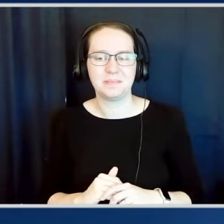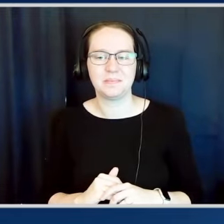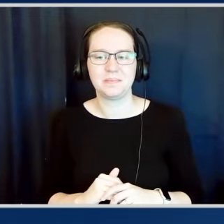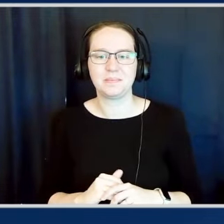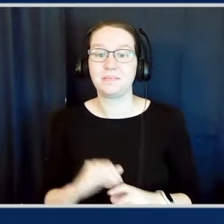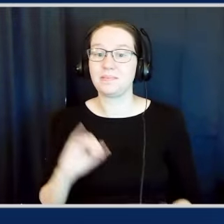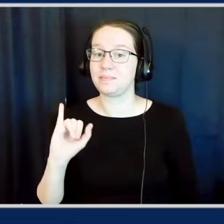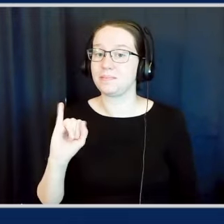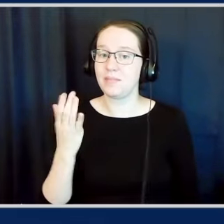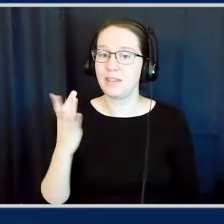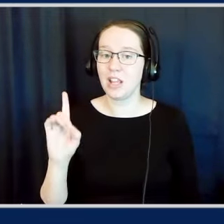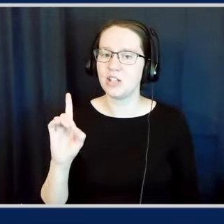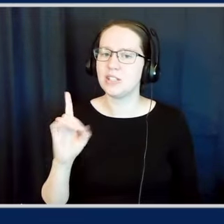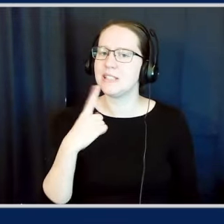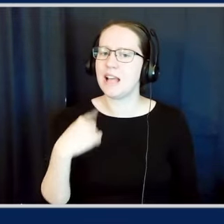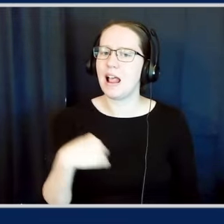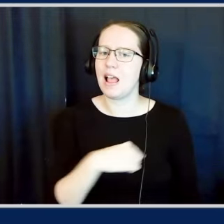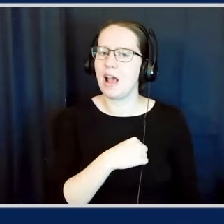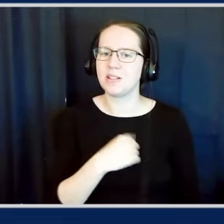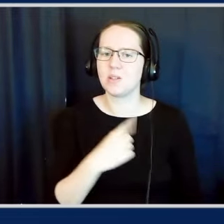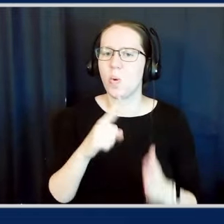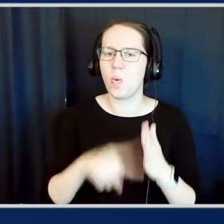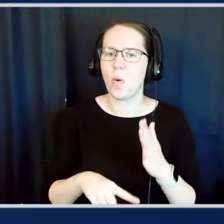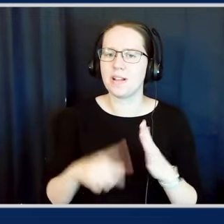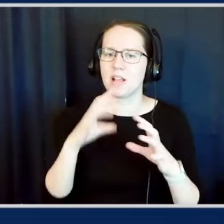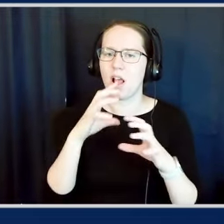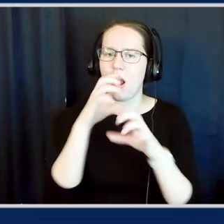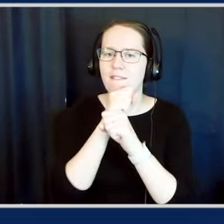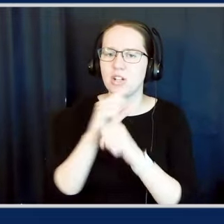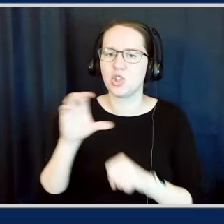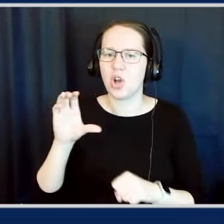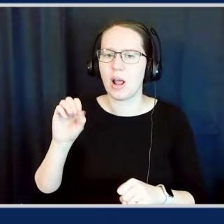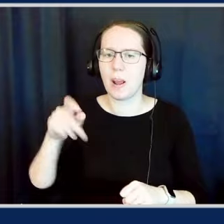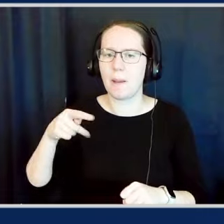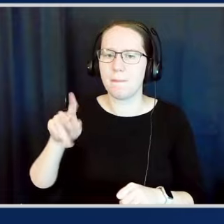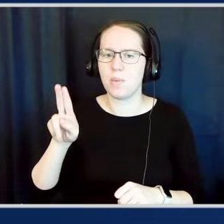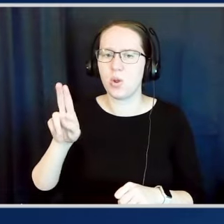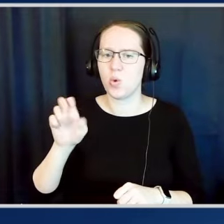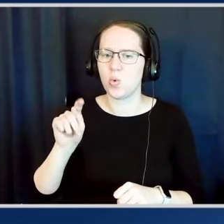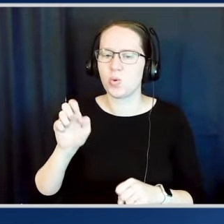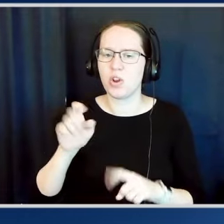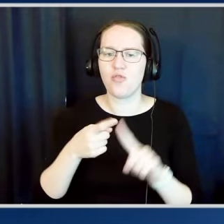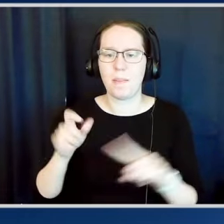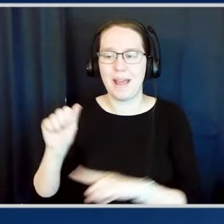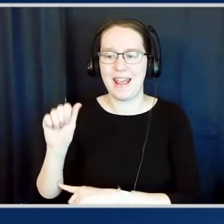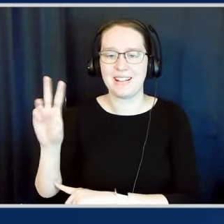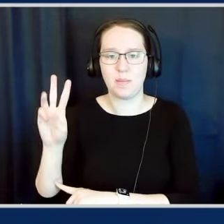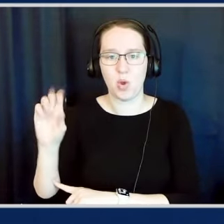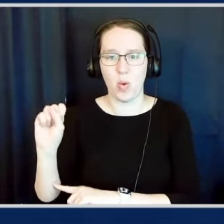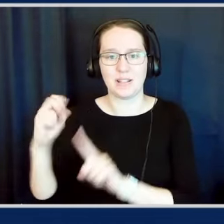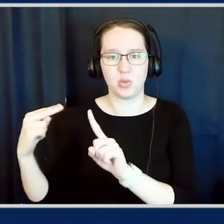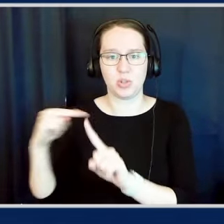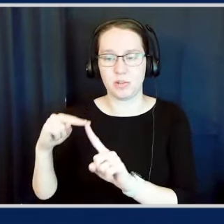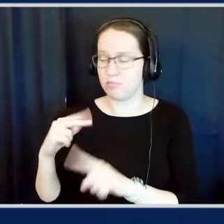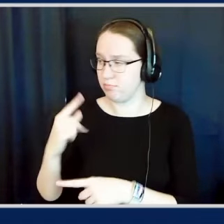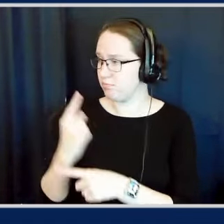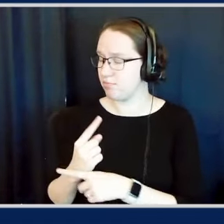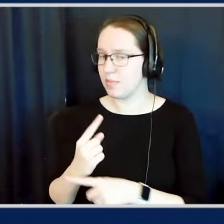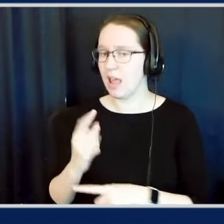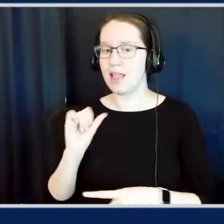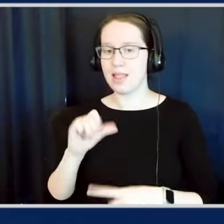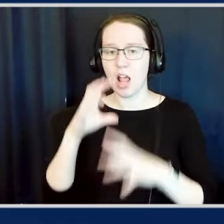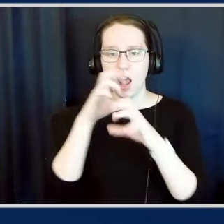can you define for us what is confidential compute from an AWS perspective? Yeah, absolutely. I feel like confidential computing is